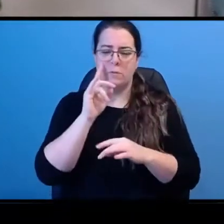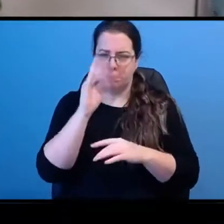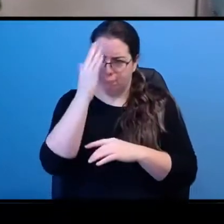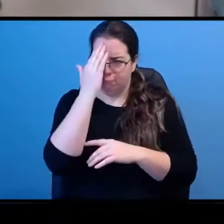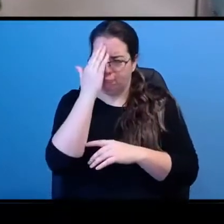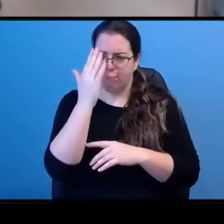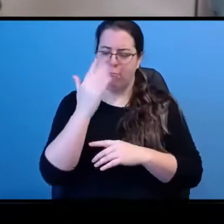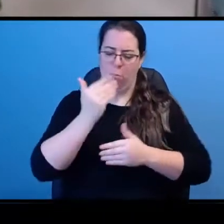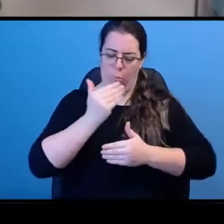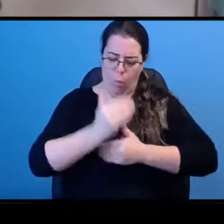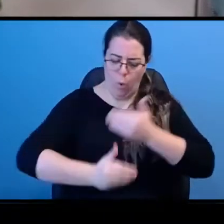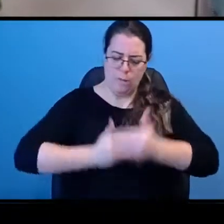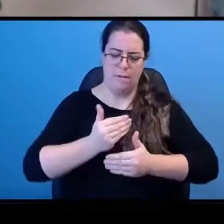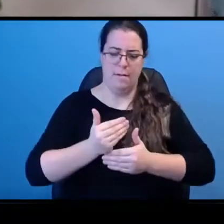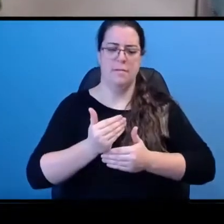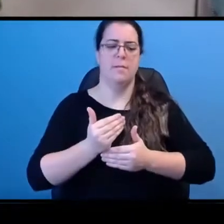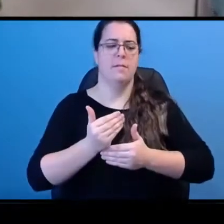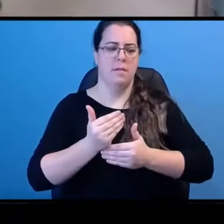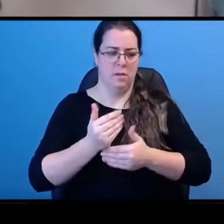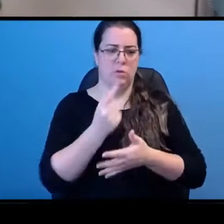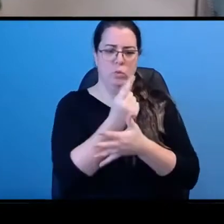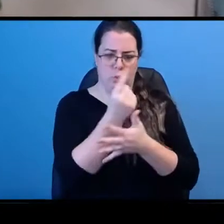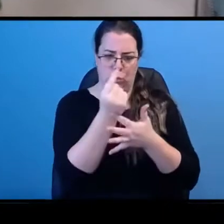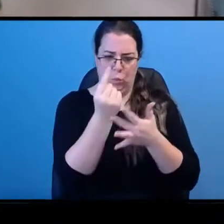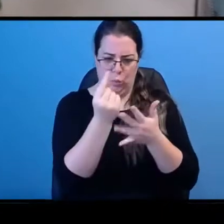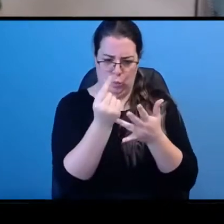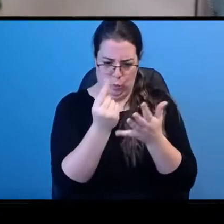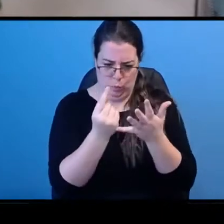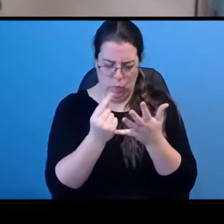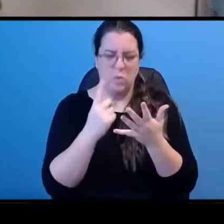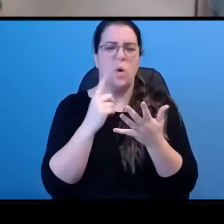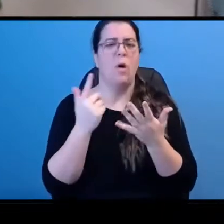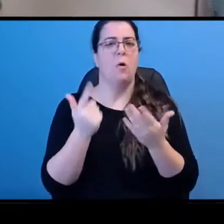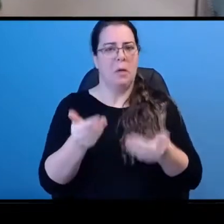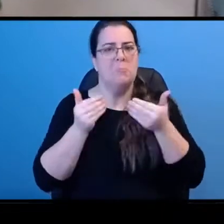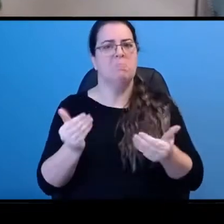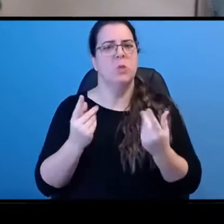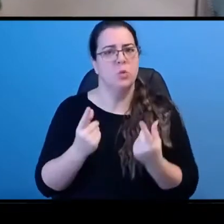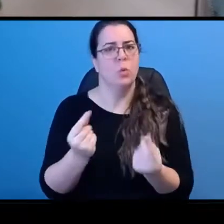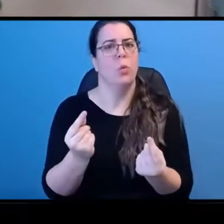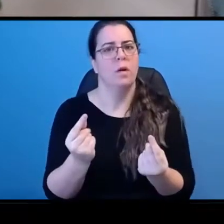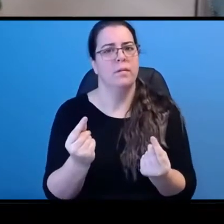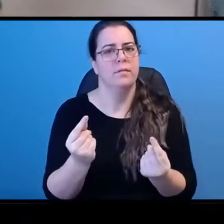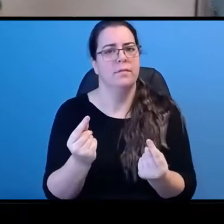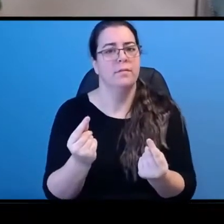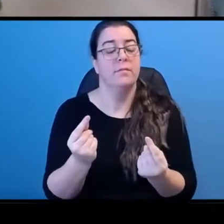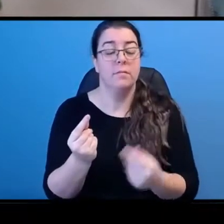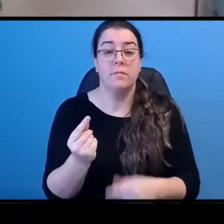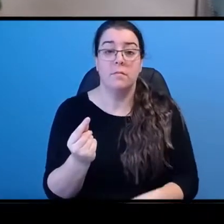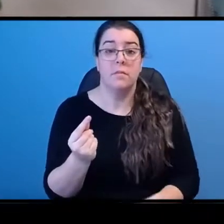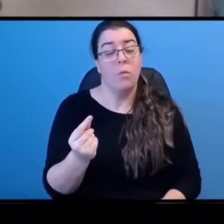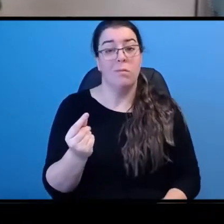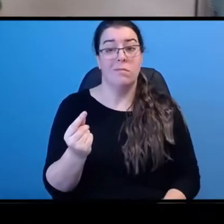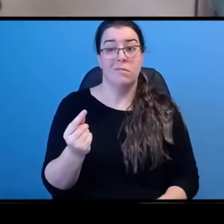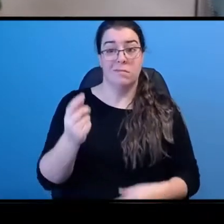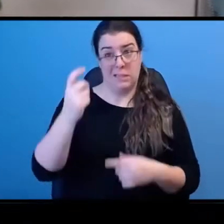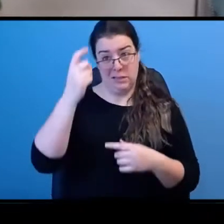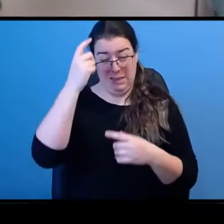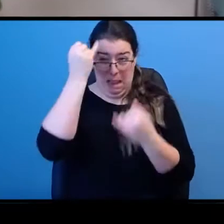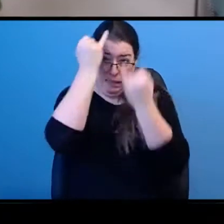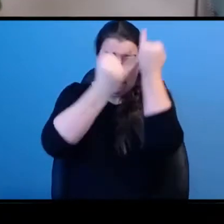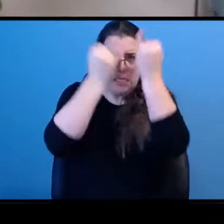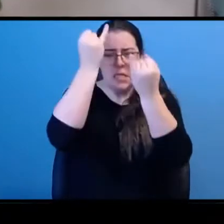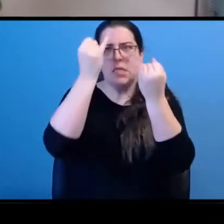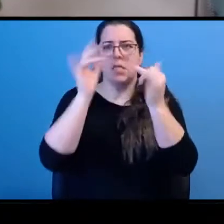and you've already sort of done the brainstorming and the thoughts that you need. And it also helps to, make sure that your project